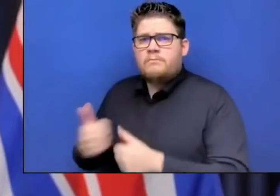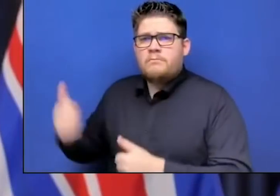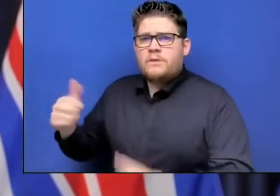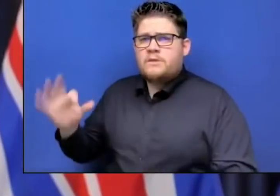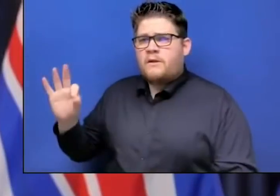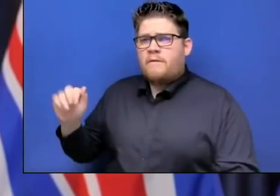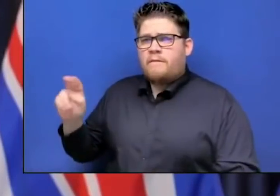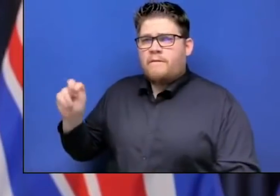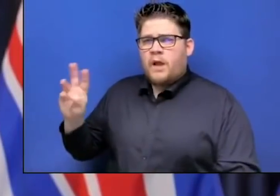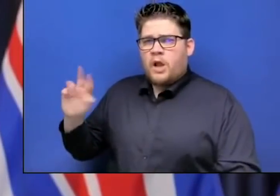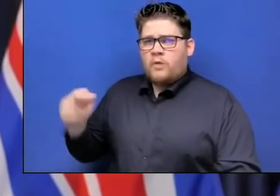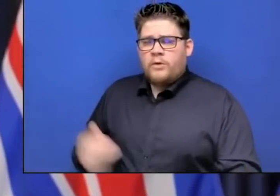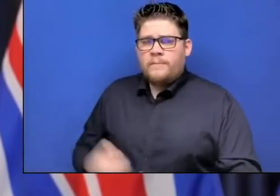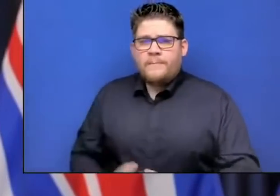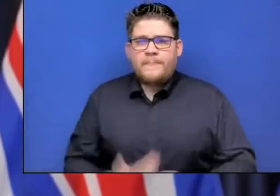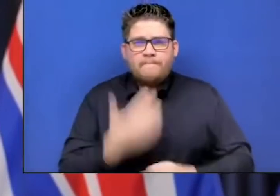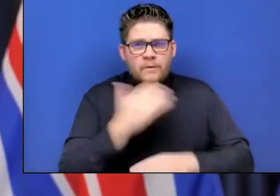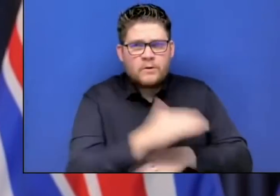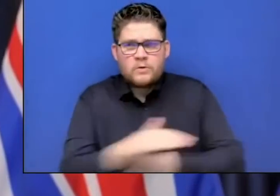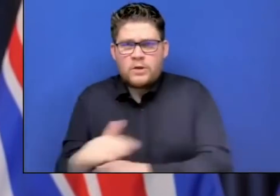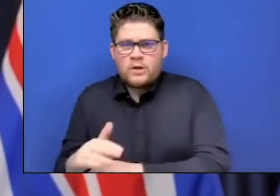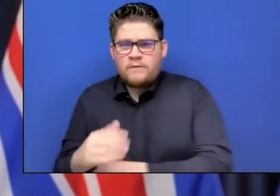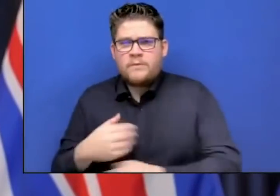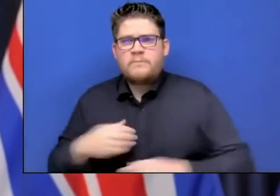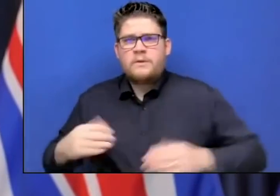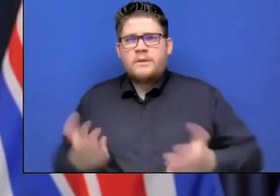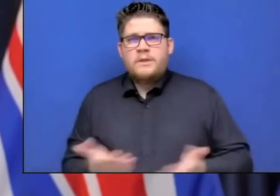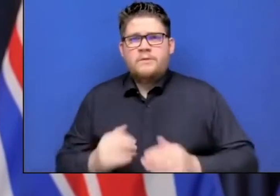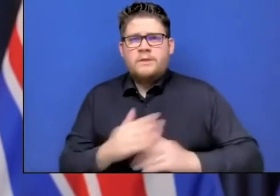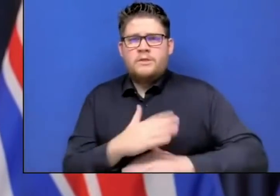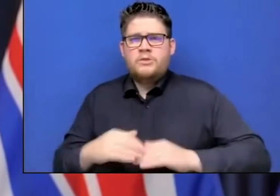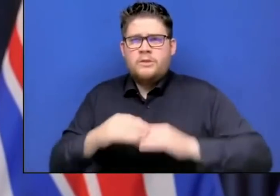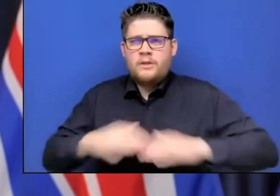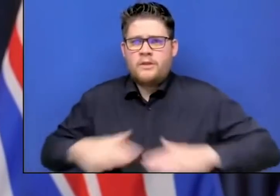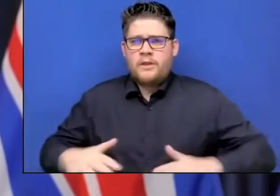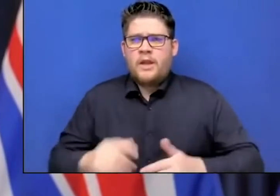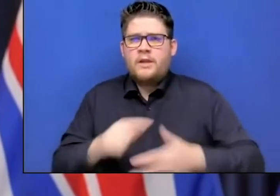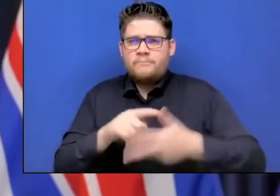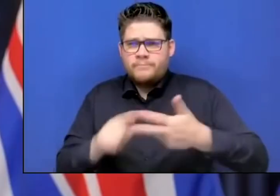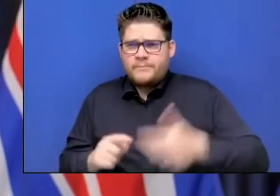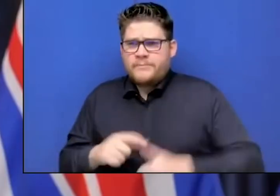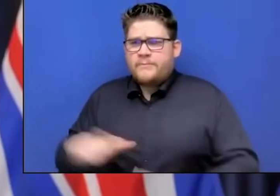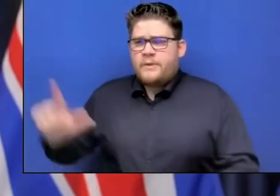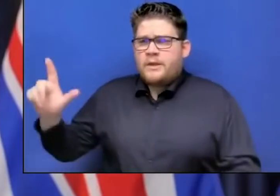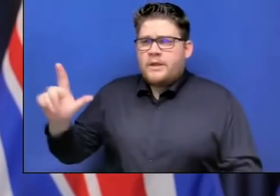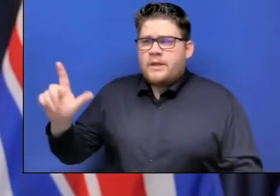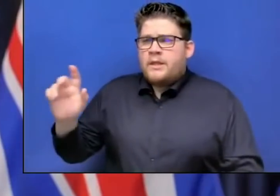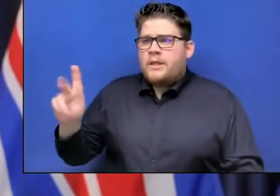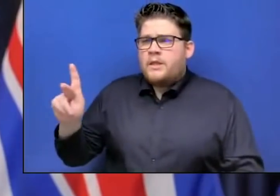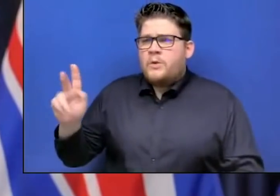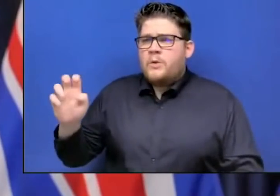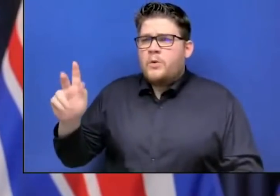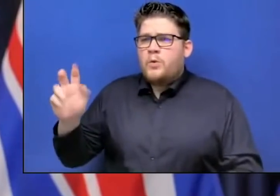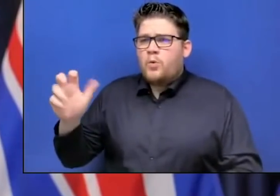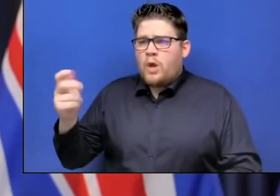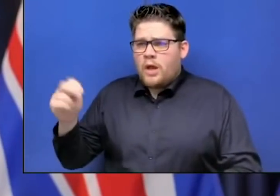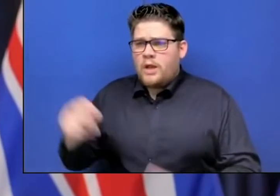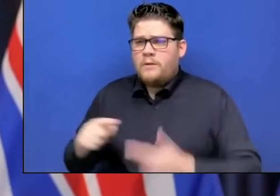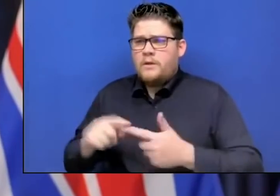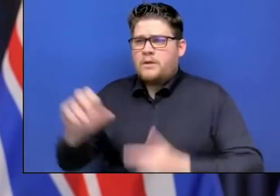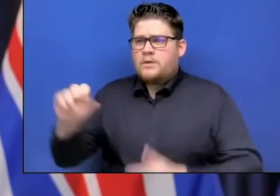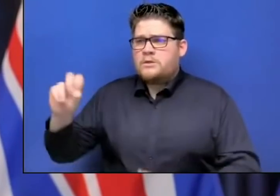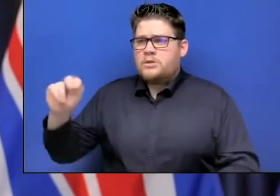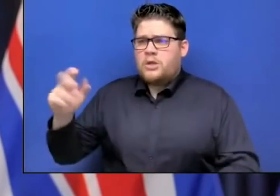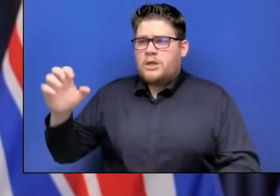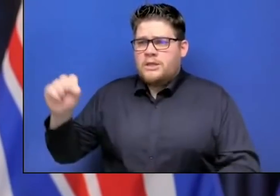Thank you and good afternoon, everyone. I'm honored to be here on the traditional territory of the Lekwungen-speaking people and the Songhees and Esquimalt First